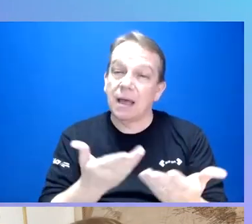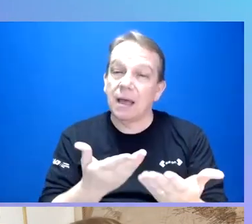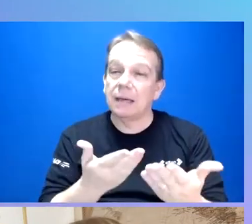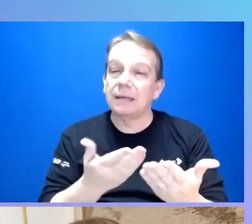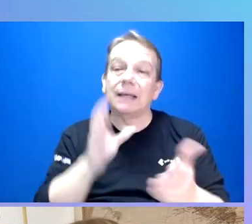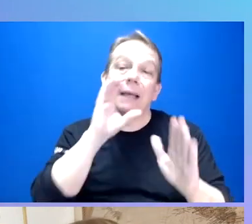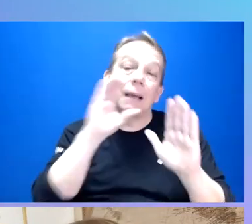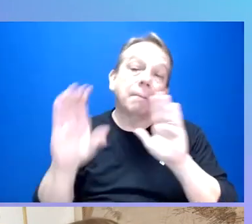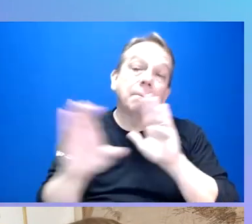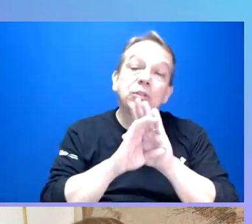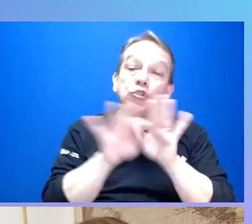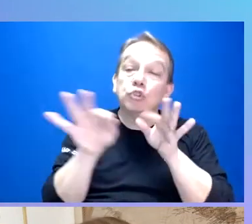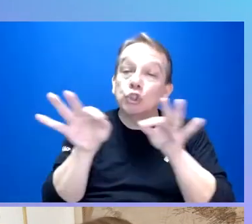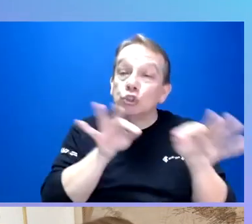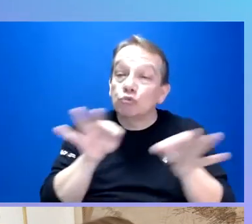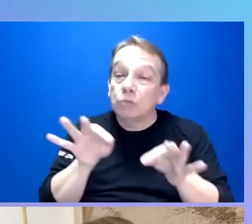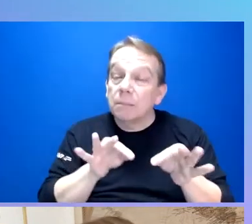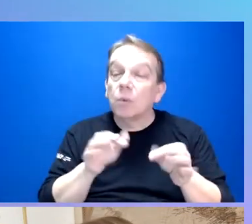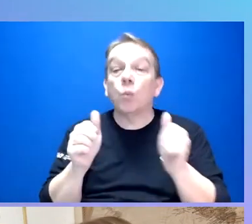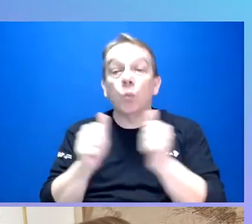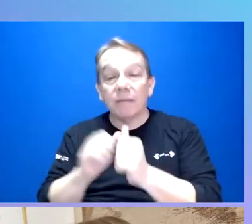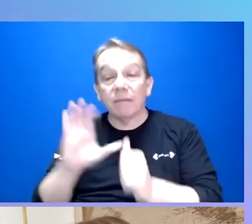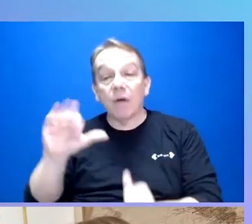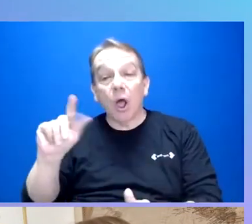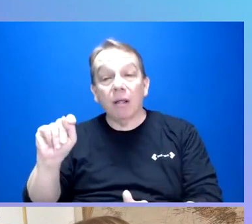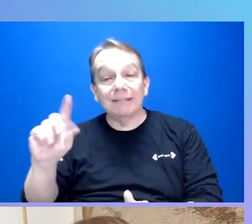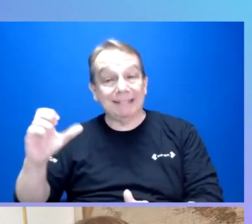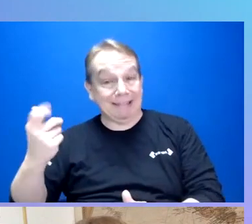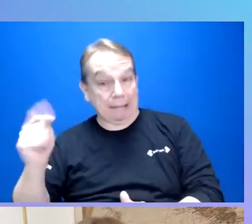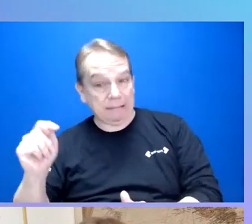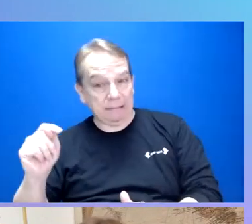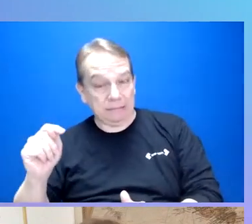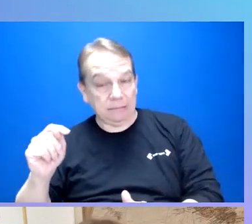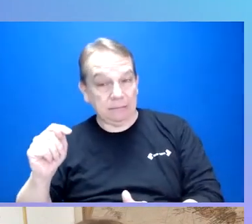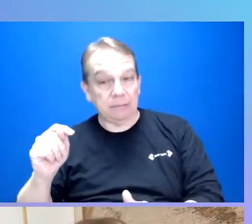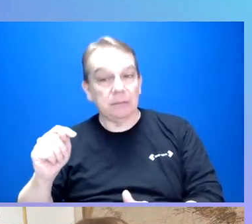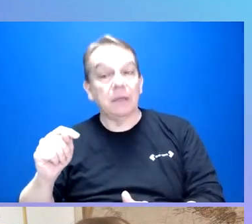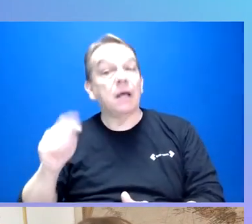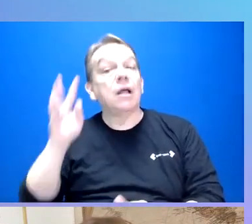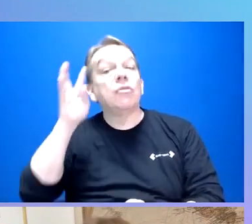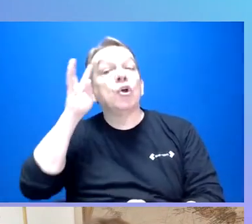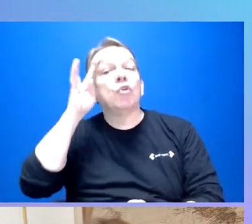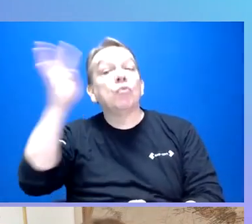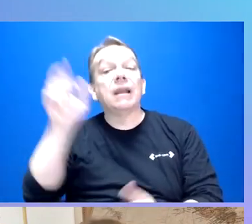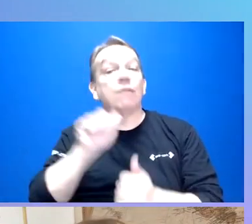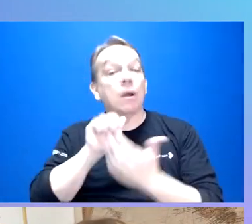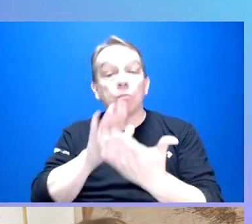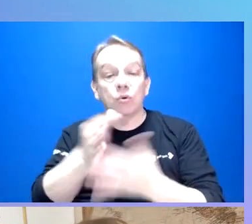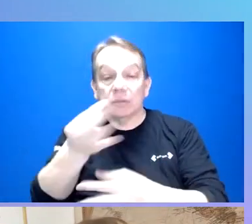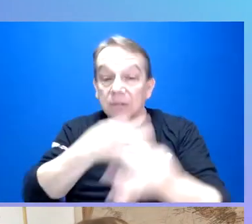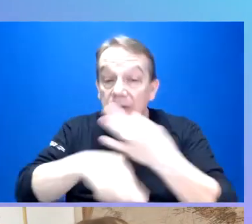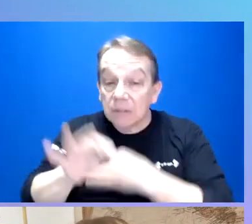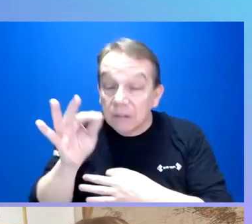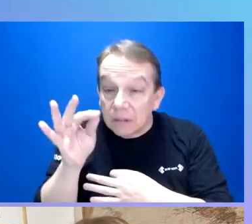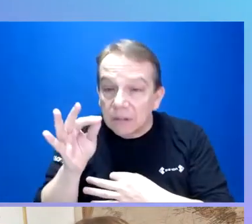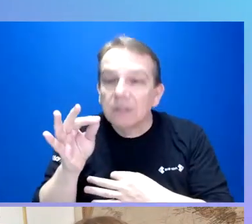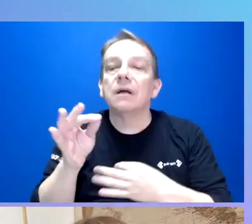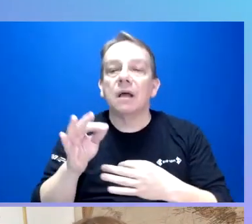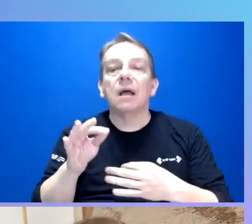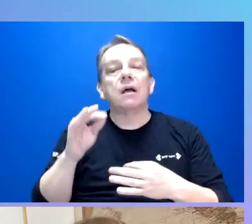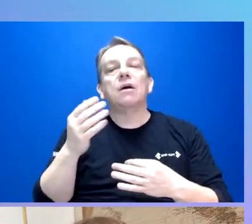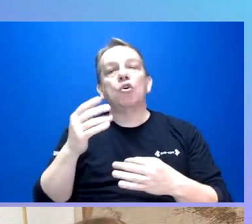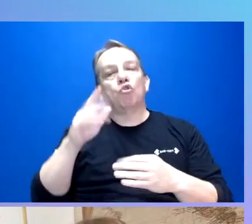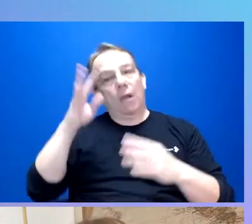image description via alt text for that circuit, then the creative approach is to reimagine that image through